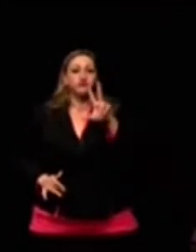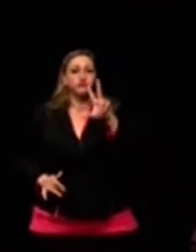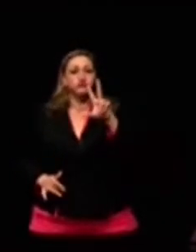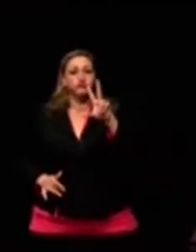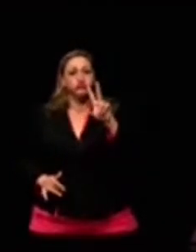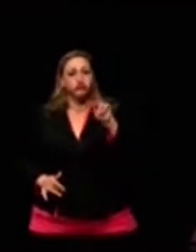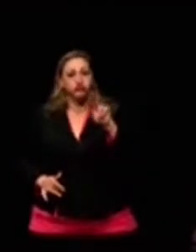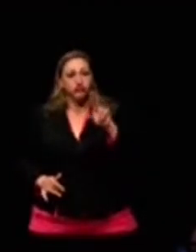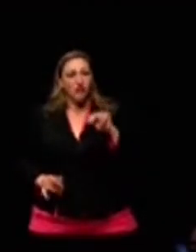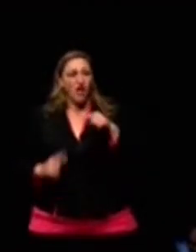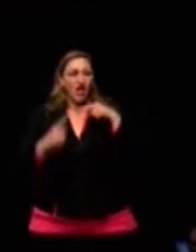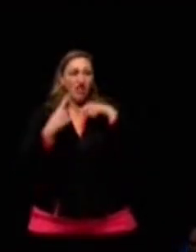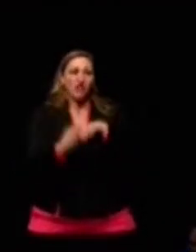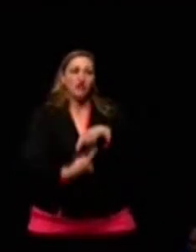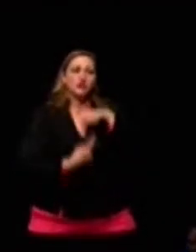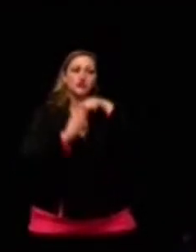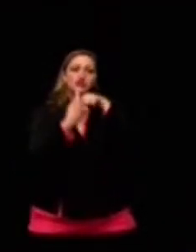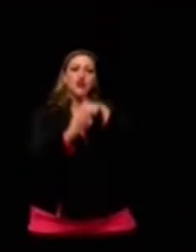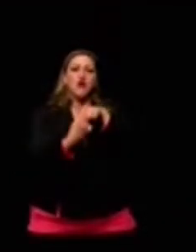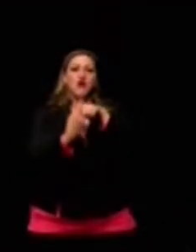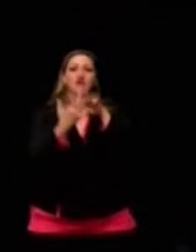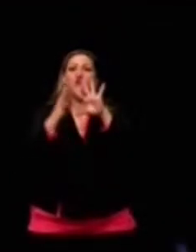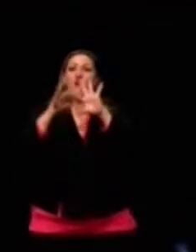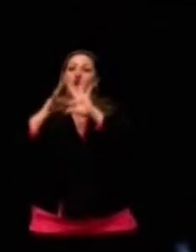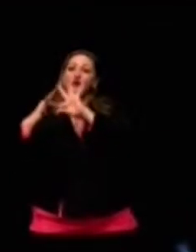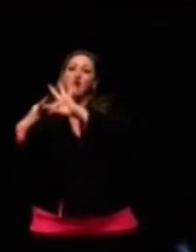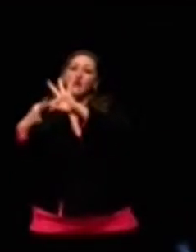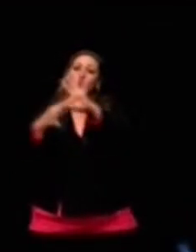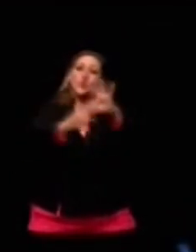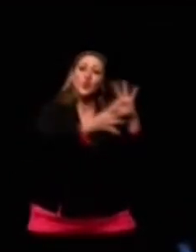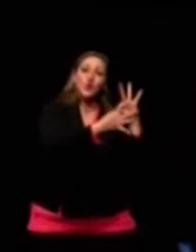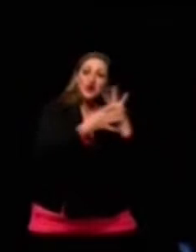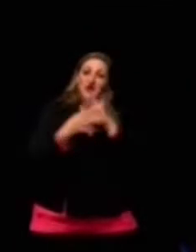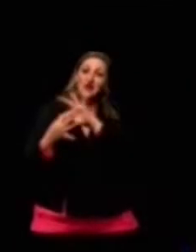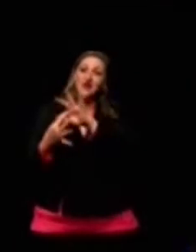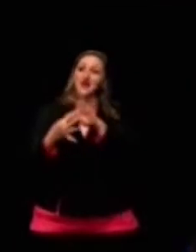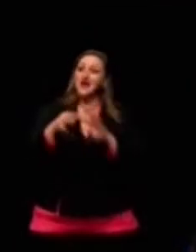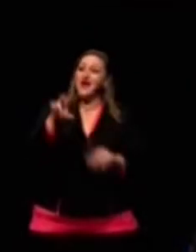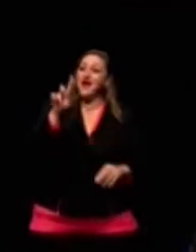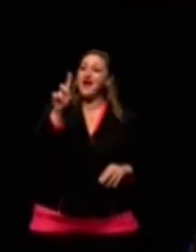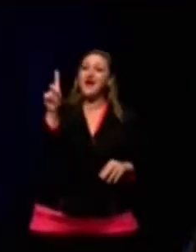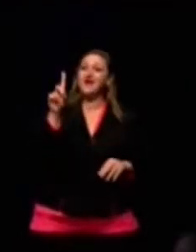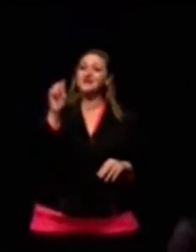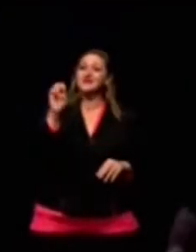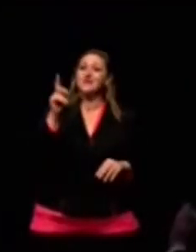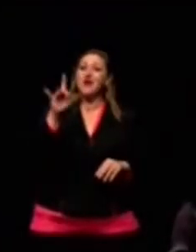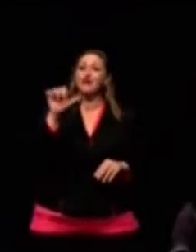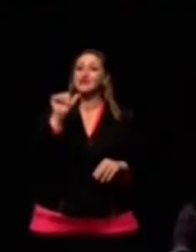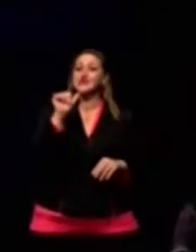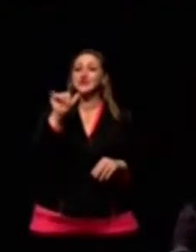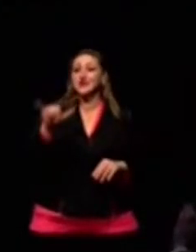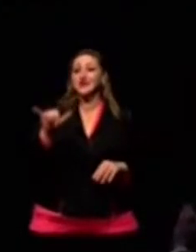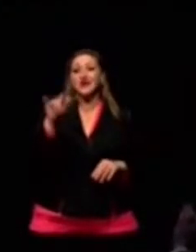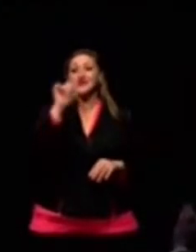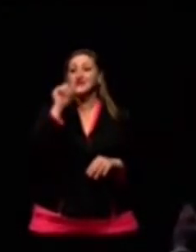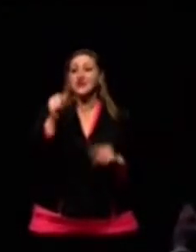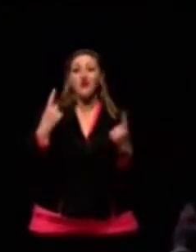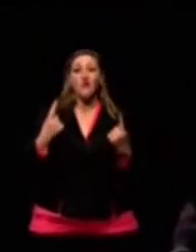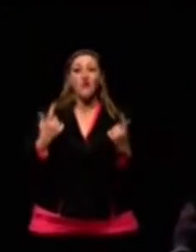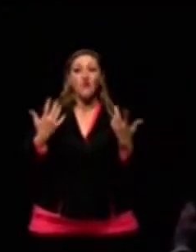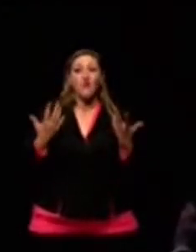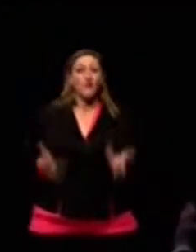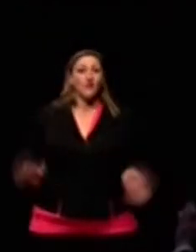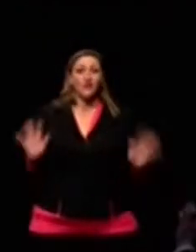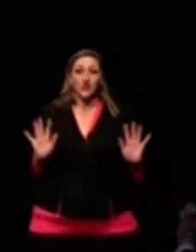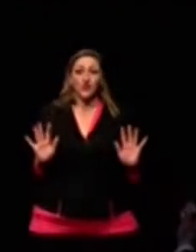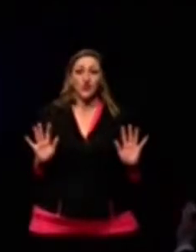us that the struggle for unity and democracy is far from over. When the